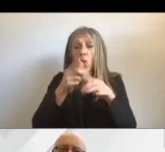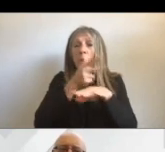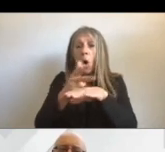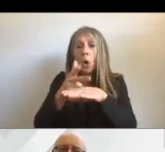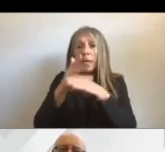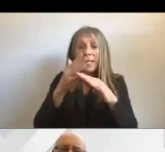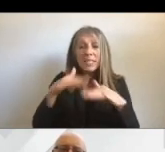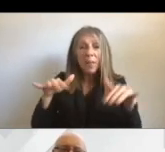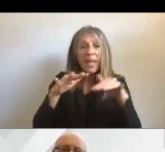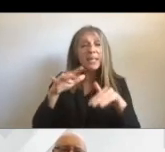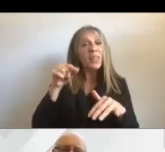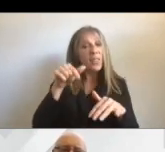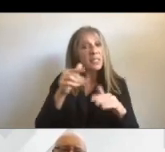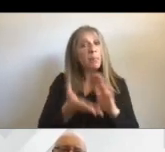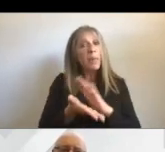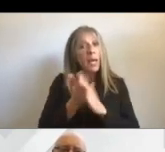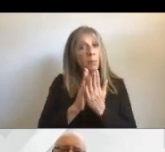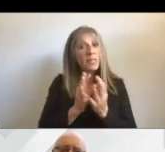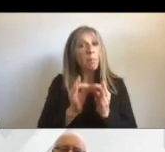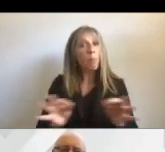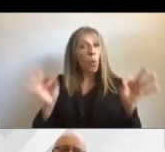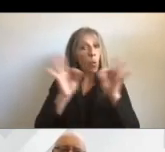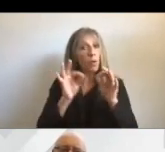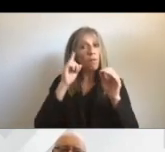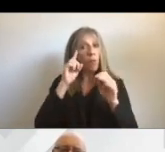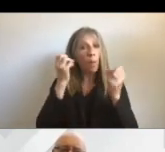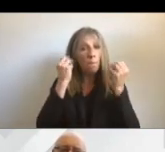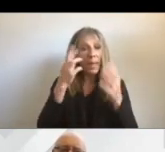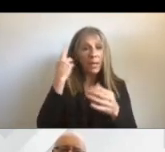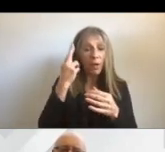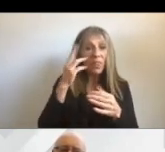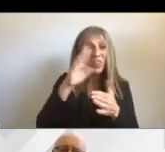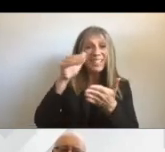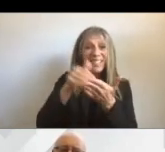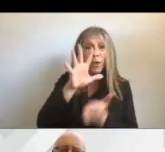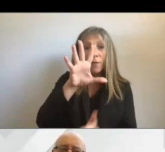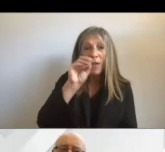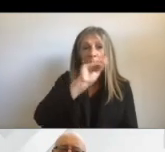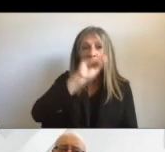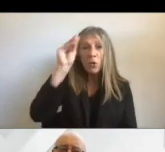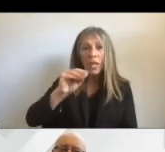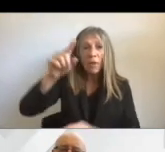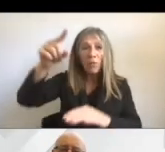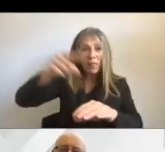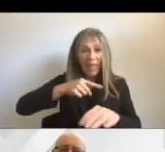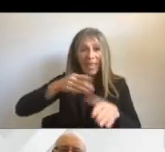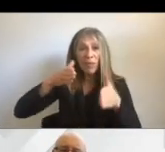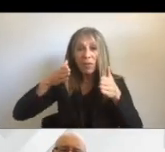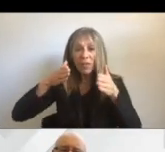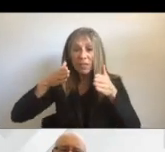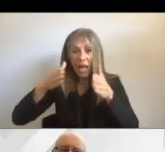transit shelter must comply with the protruding object requirements, which I'll talk to you about in module 4.